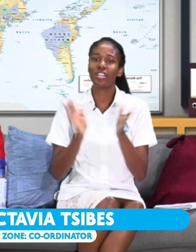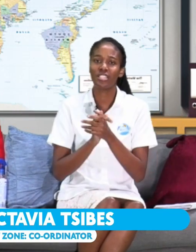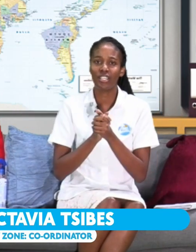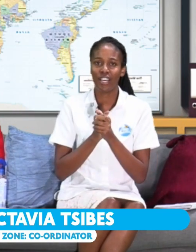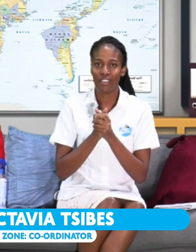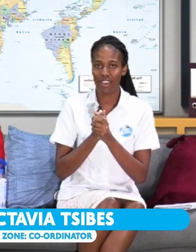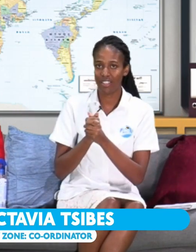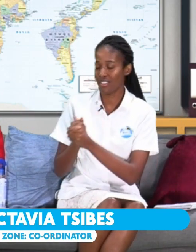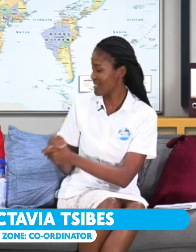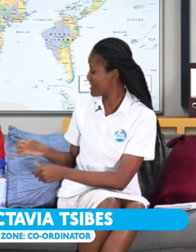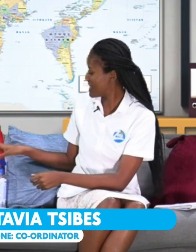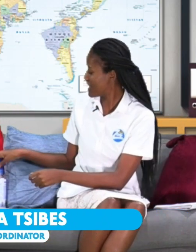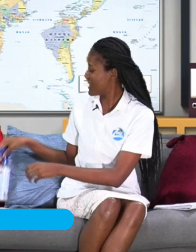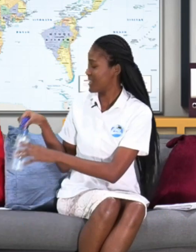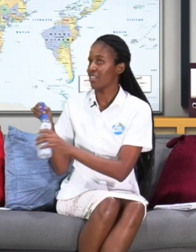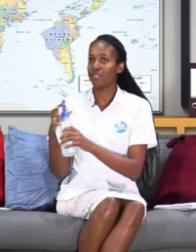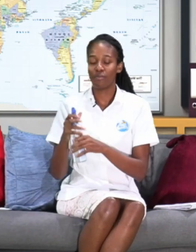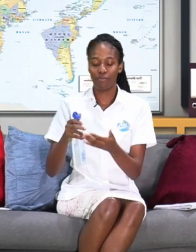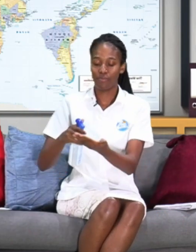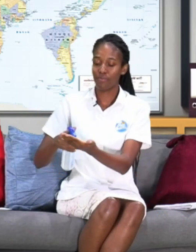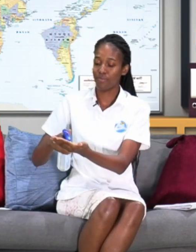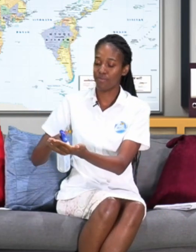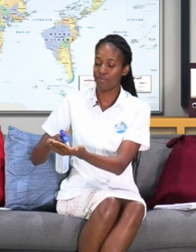stuff, let's sanitize our hands.